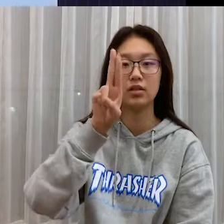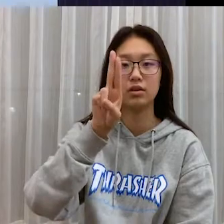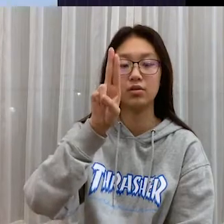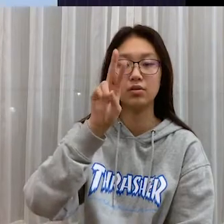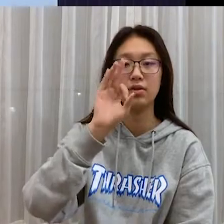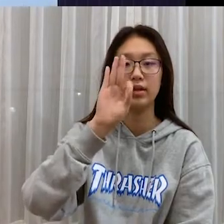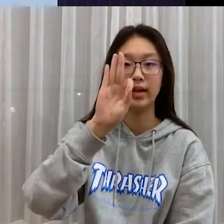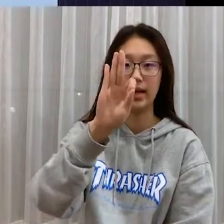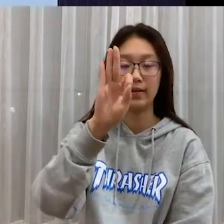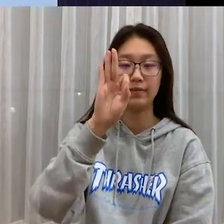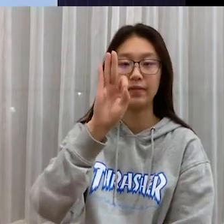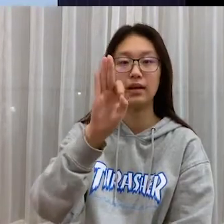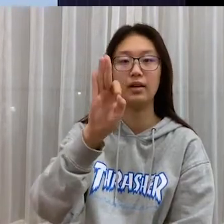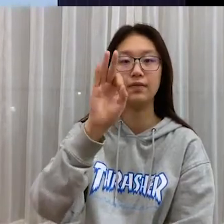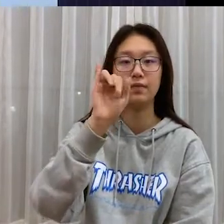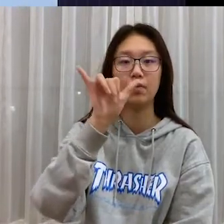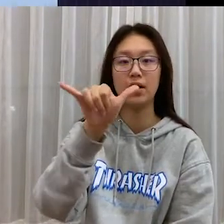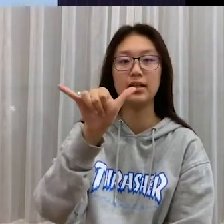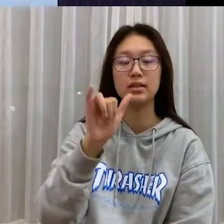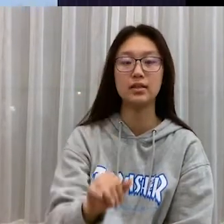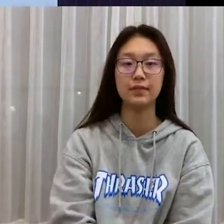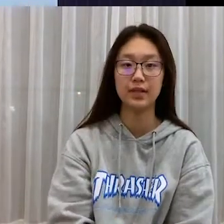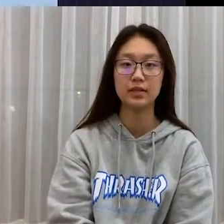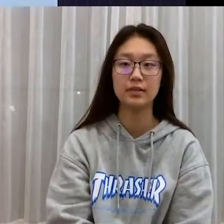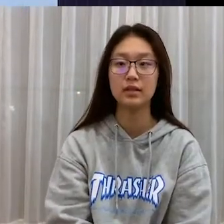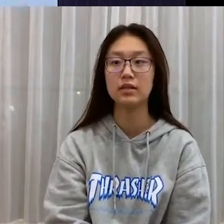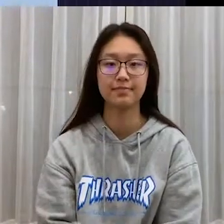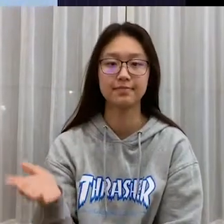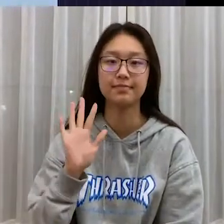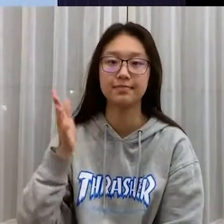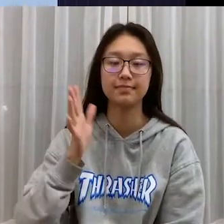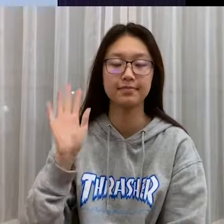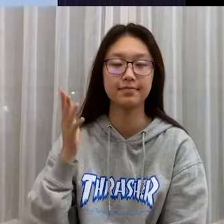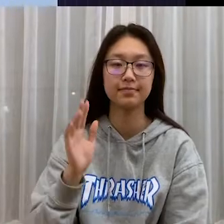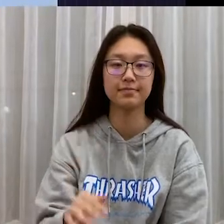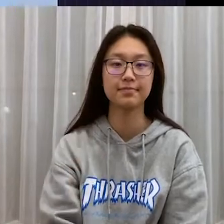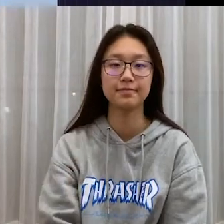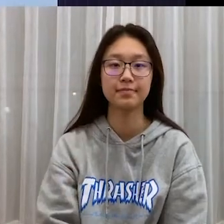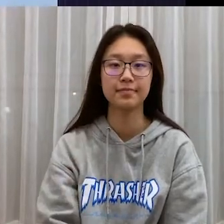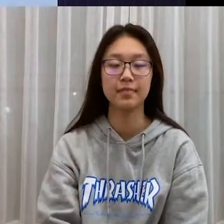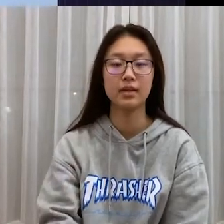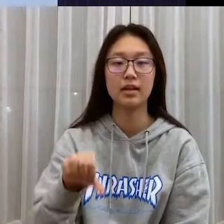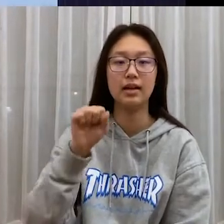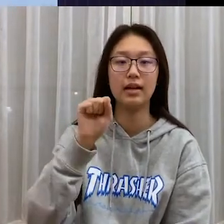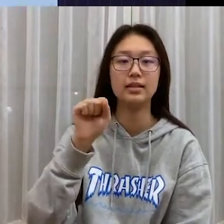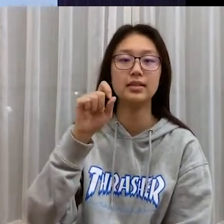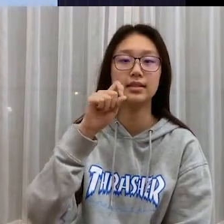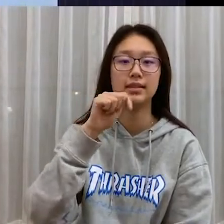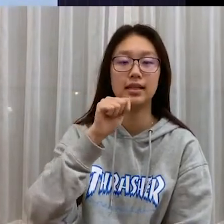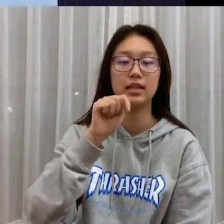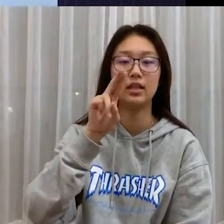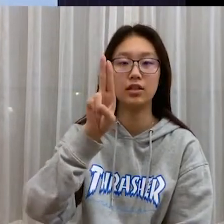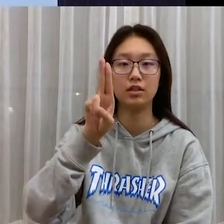depressed or to be stuffy. When it's pronounced as mun, it can mean either